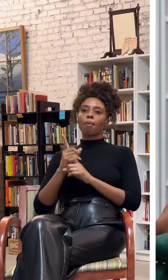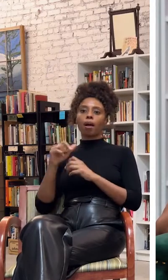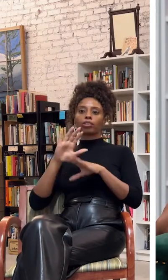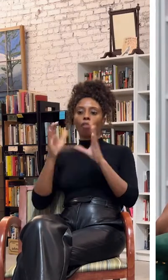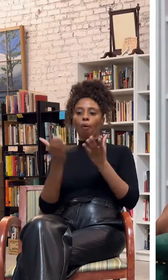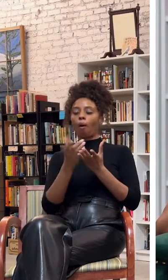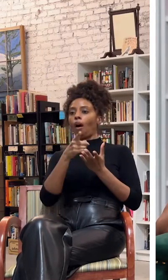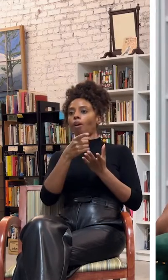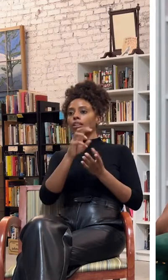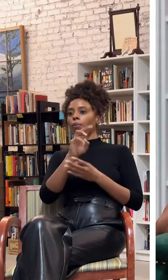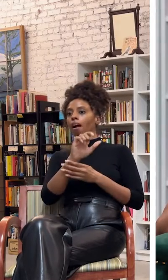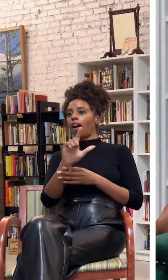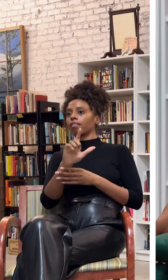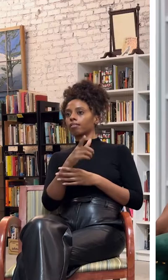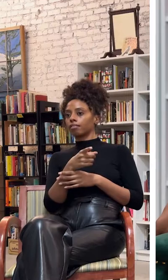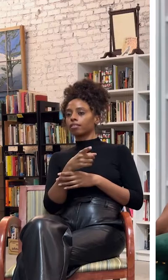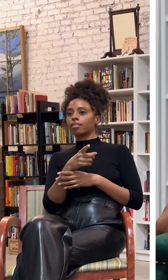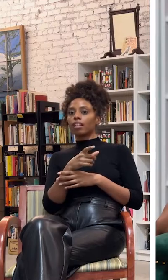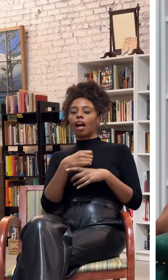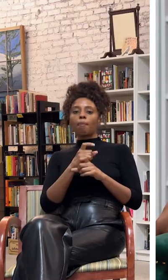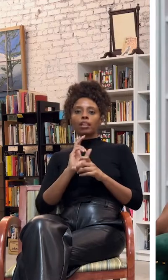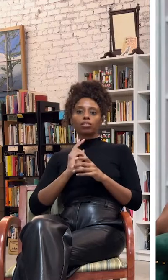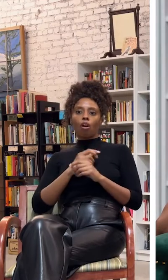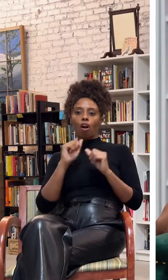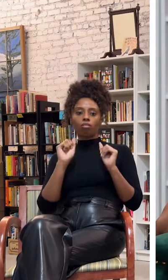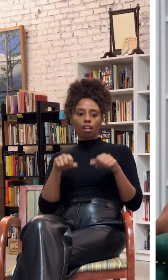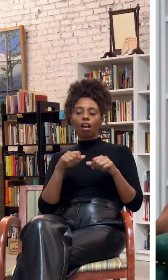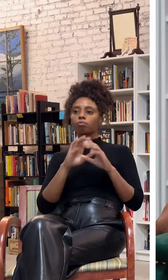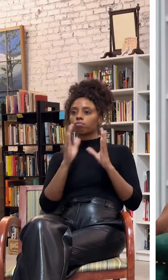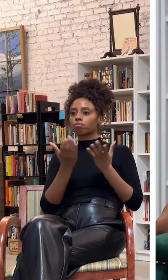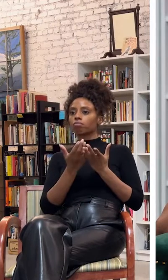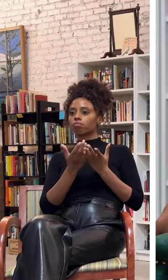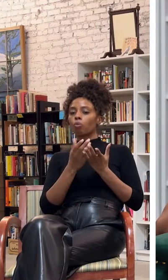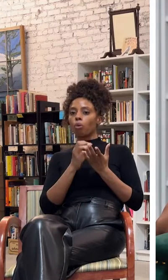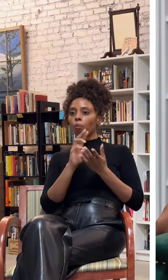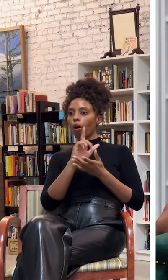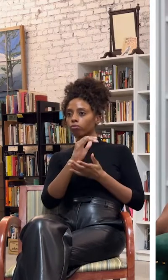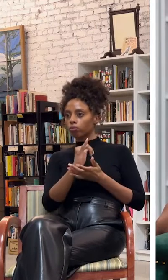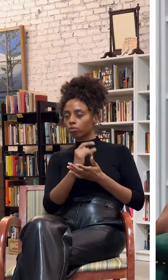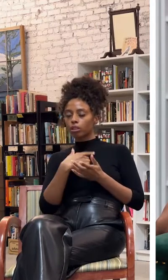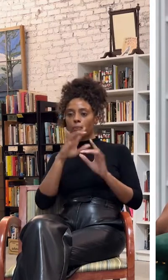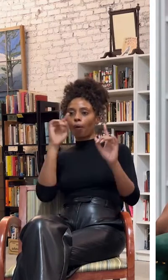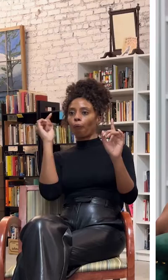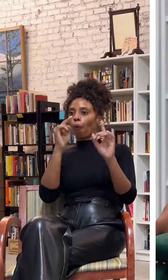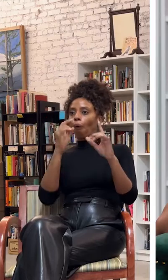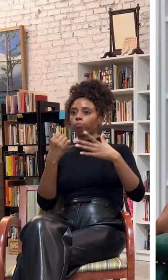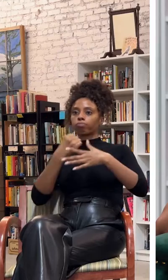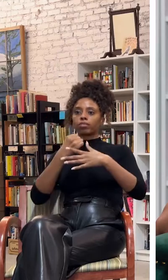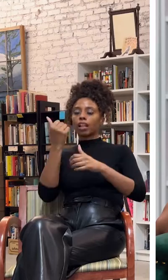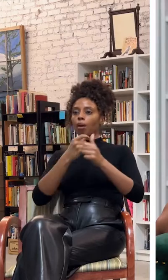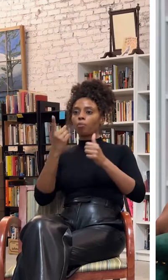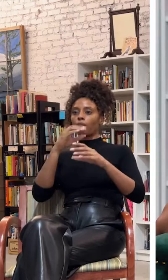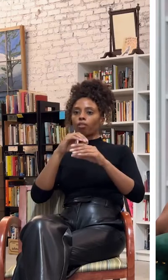of the world is well. That makes it so that all of us can be well, because my goal, in my ultimate thing, is everyone in the